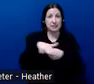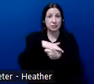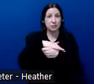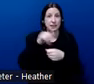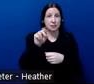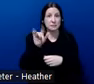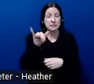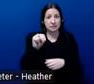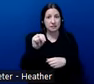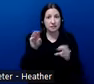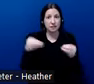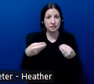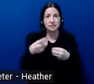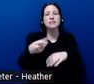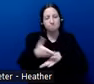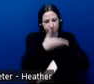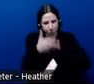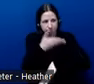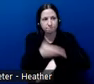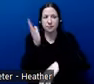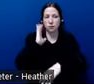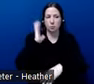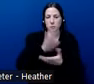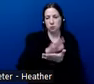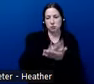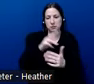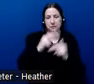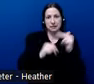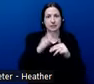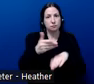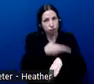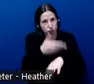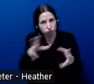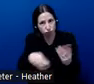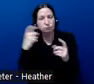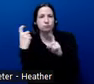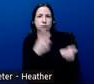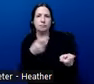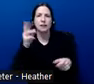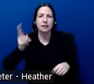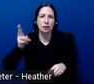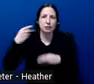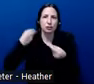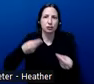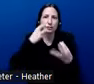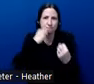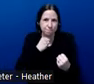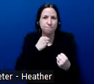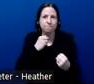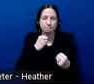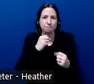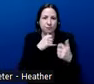the restoration of the former school building and modern office addition. The original grand front